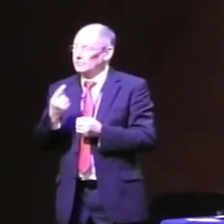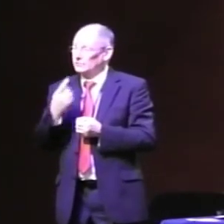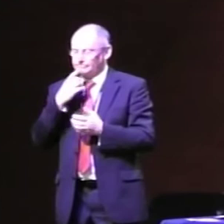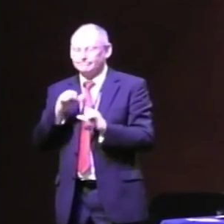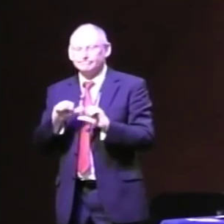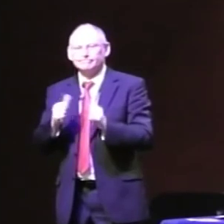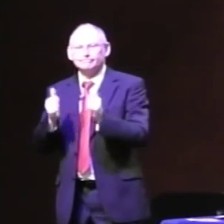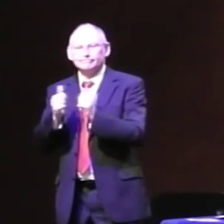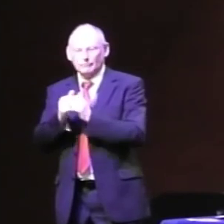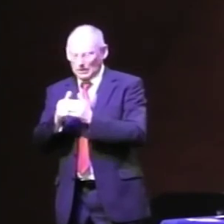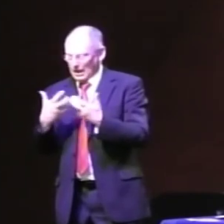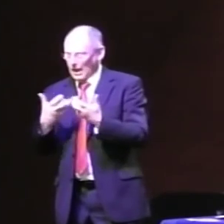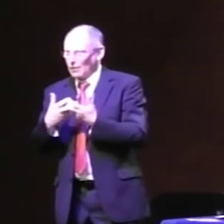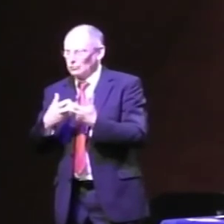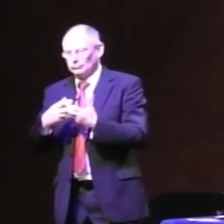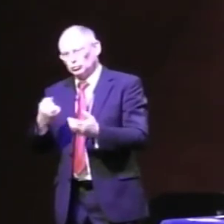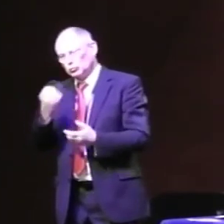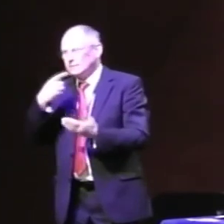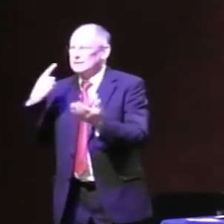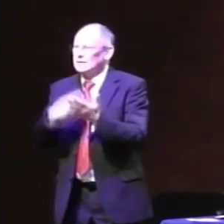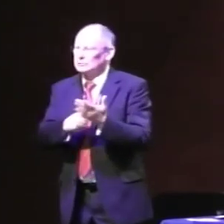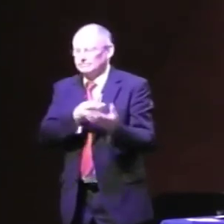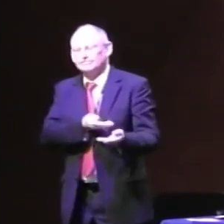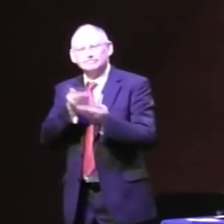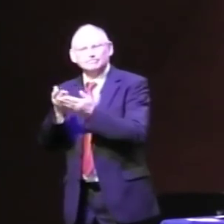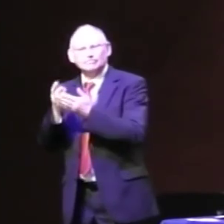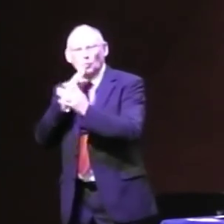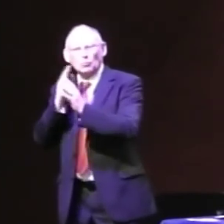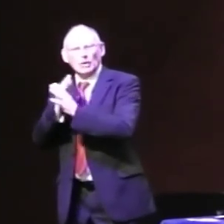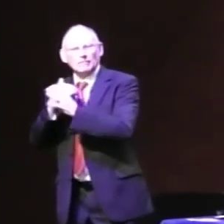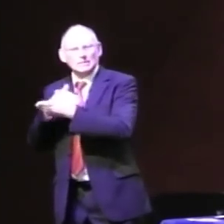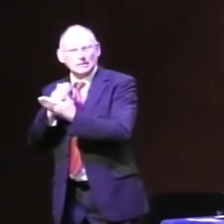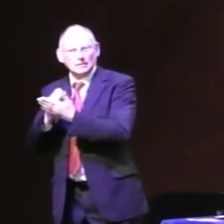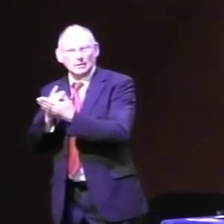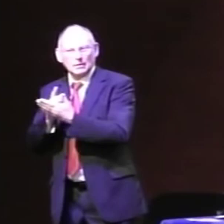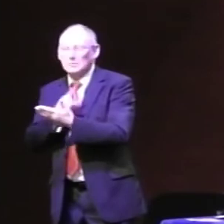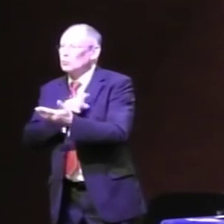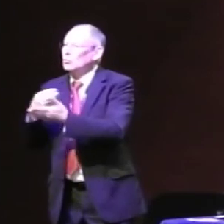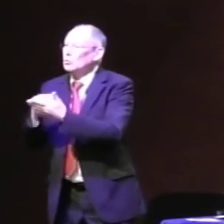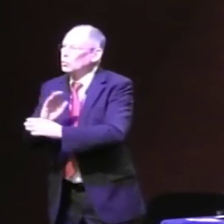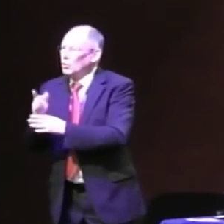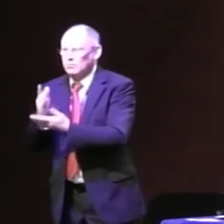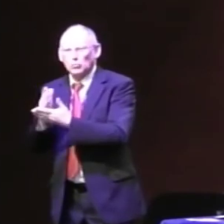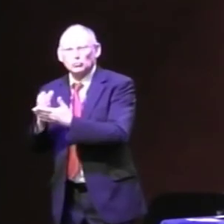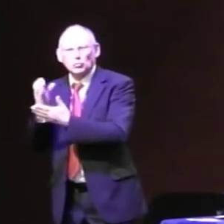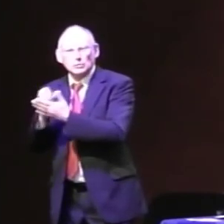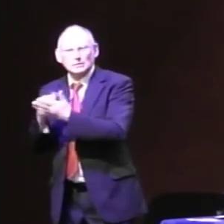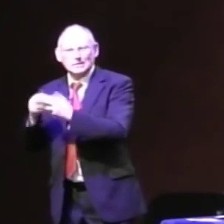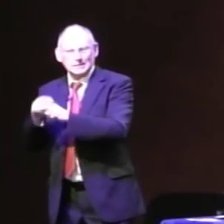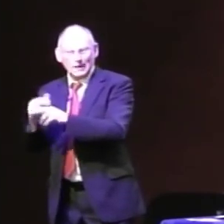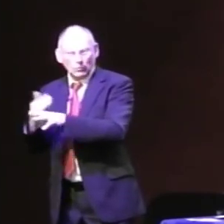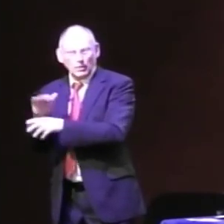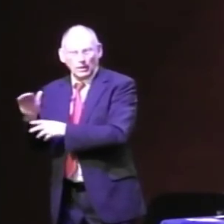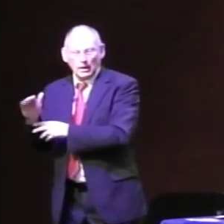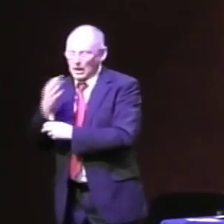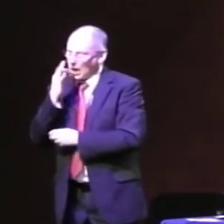just how ludicrous a decision it was to put that in the hands of the private sector, not just because of the purse, but because of the conditions in which the staff have been asked to work in. I